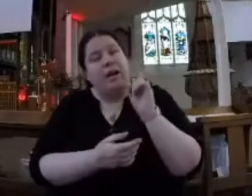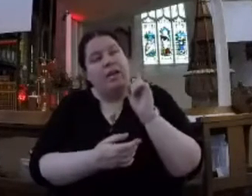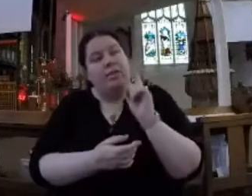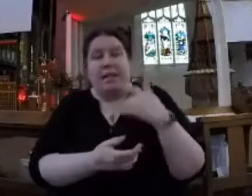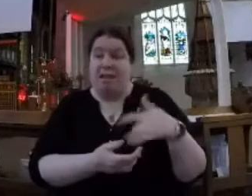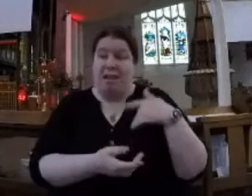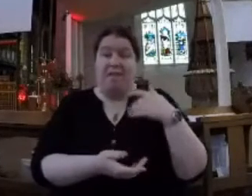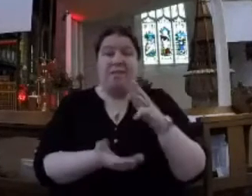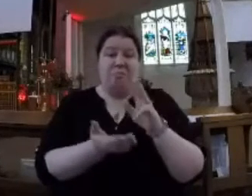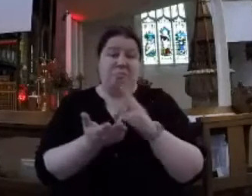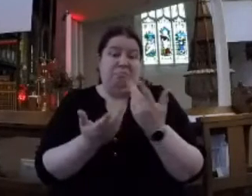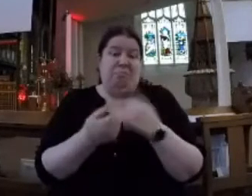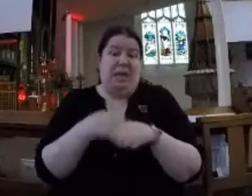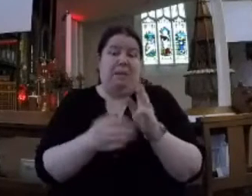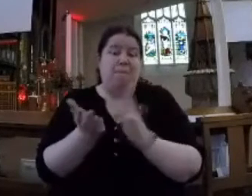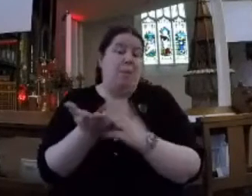parent, isn't it?